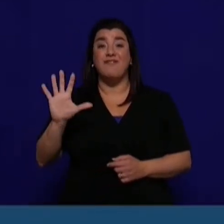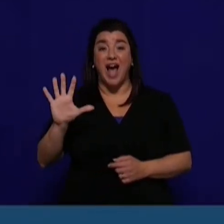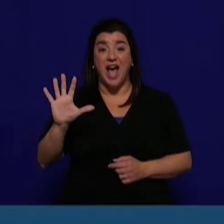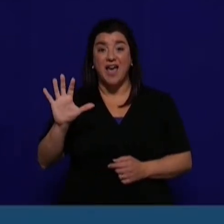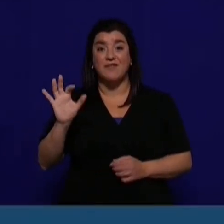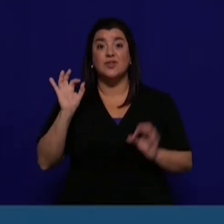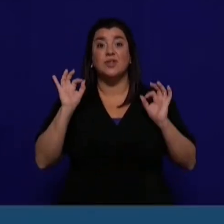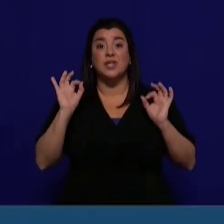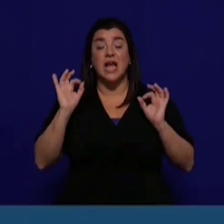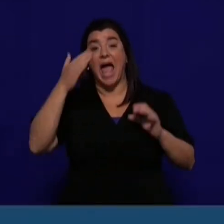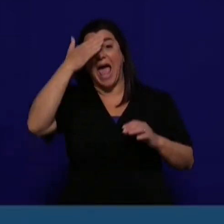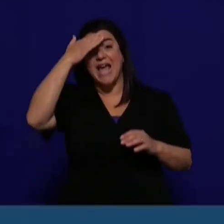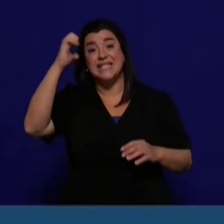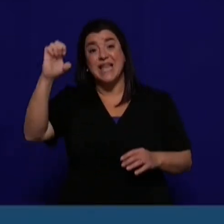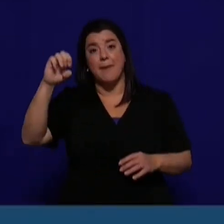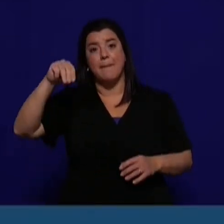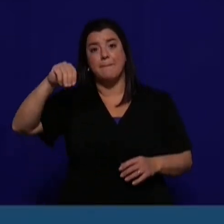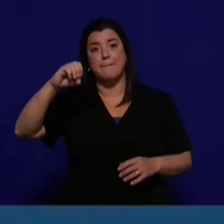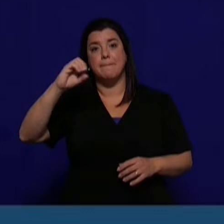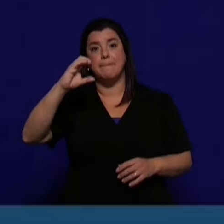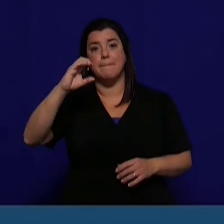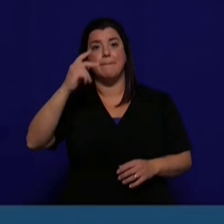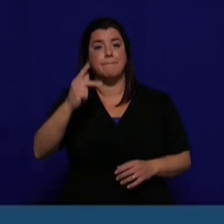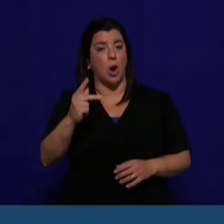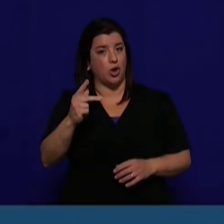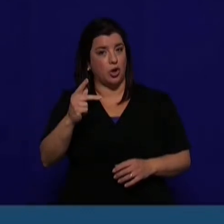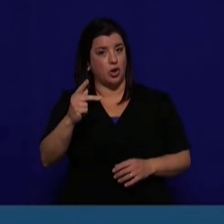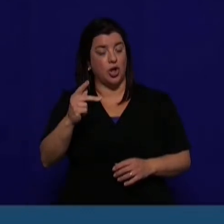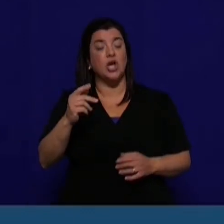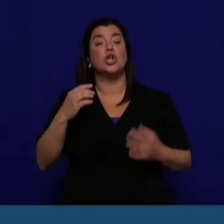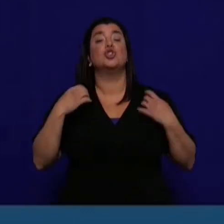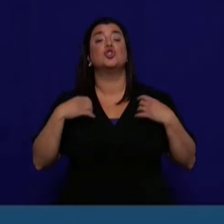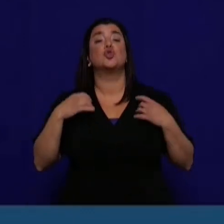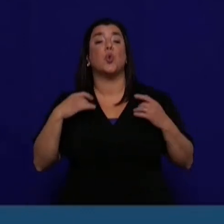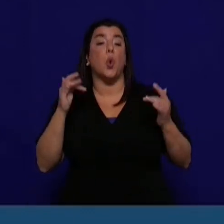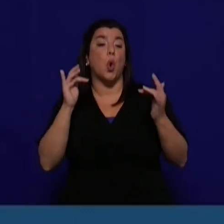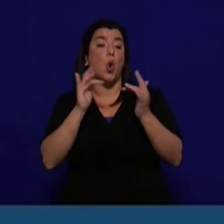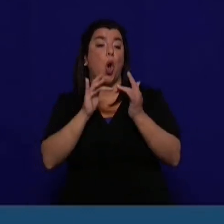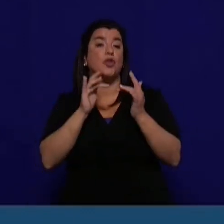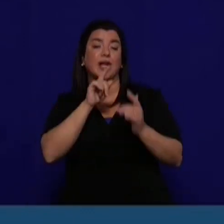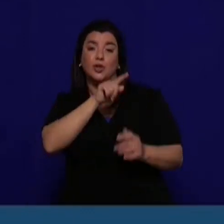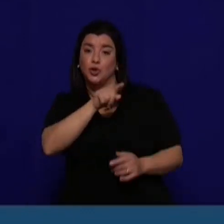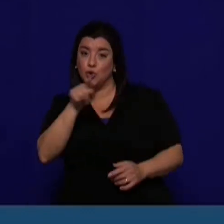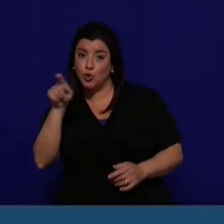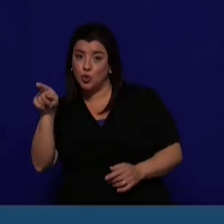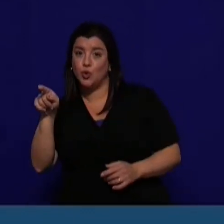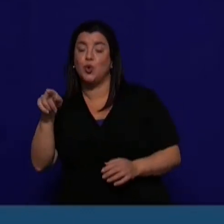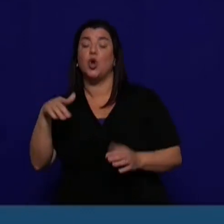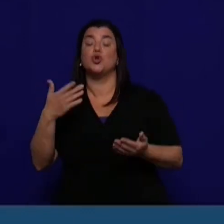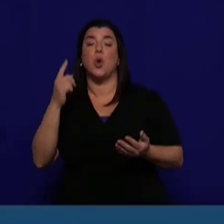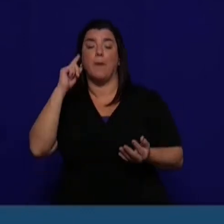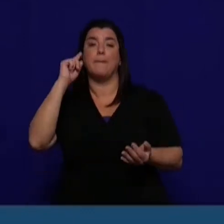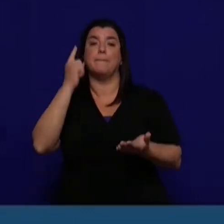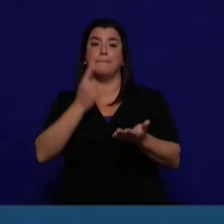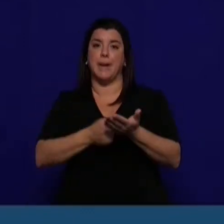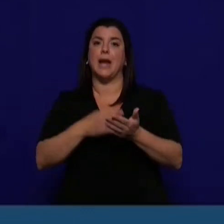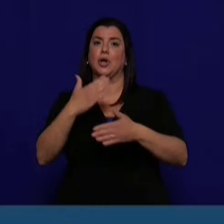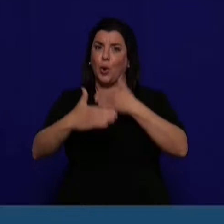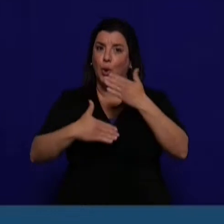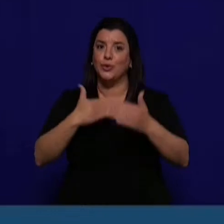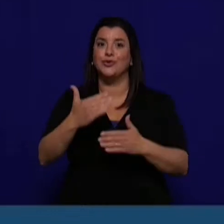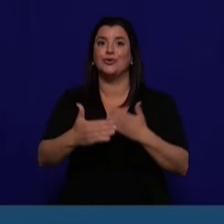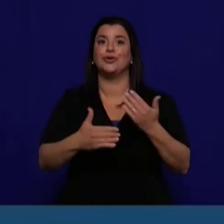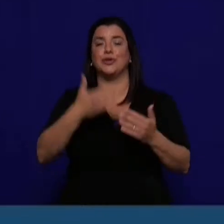exams will also be receiving from their schools to continue with the planned mock exams, and there are standards